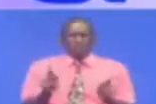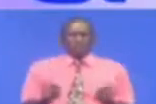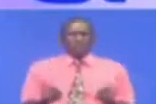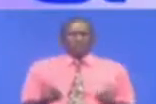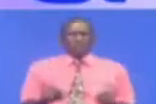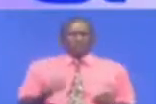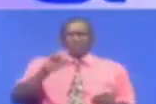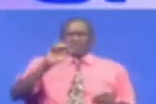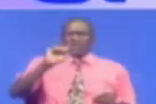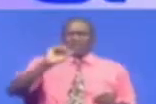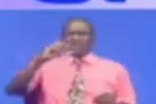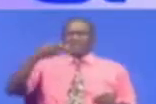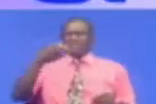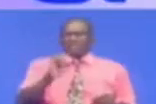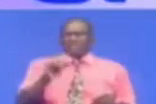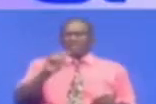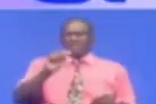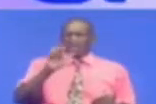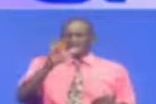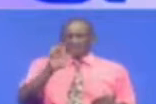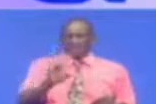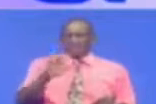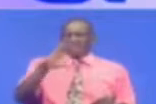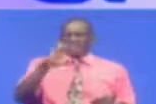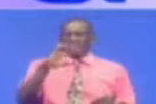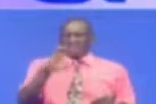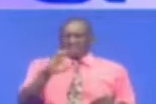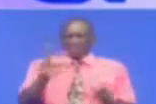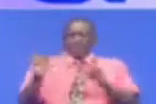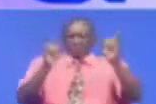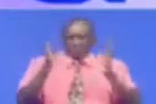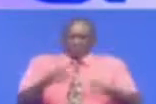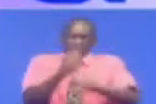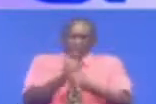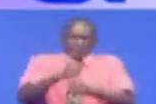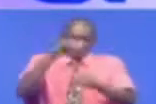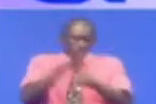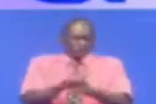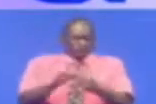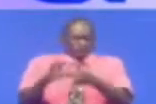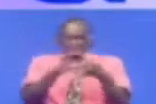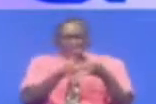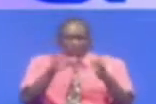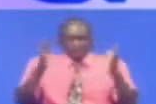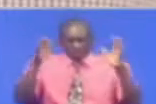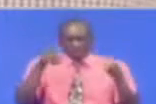Achi Alai, the CEC Tourism. I think she's here. She's done a great job in coordinating this. You can clap for